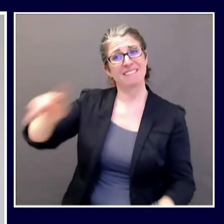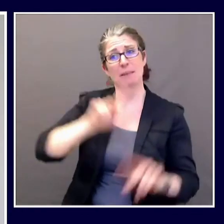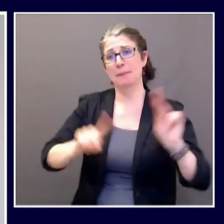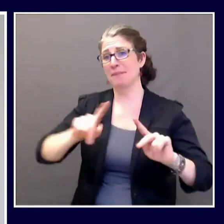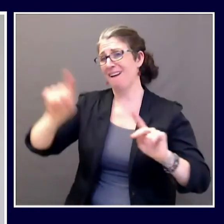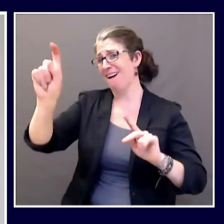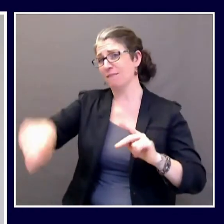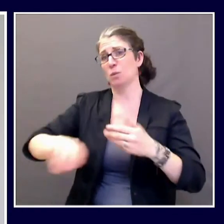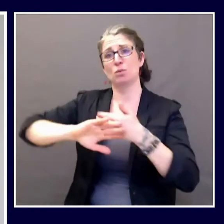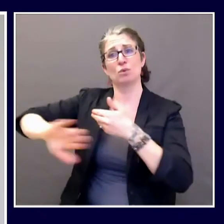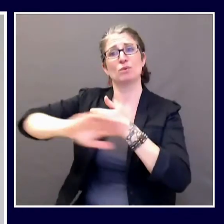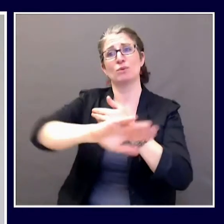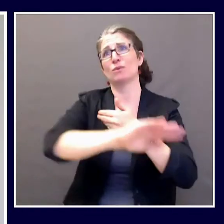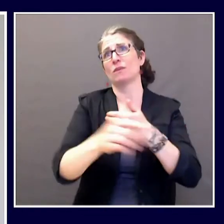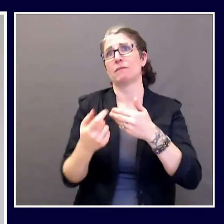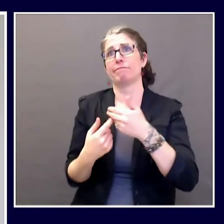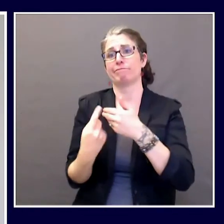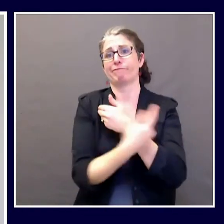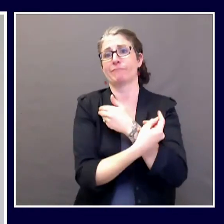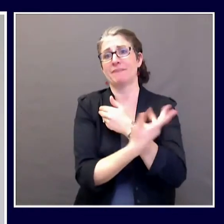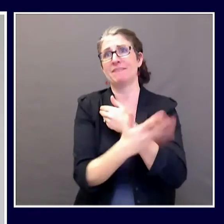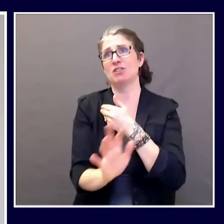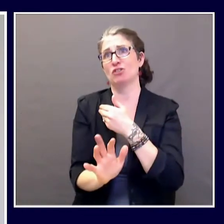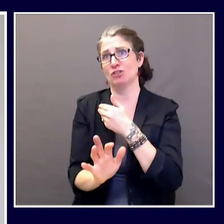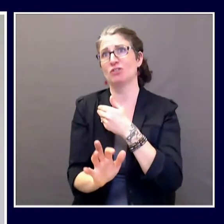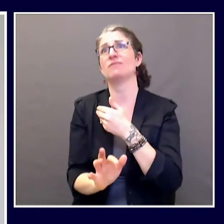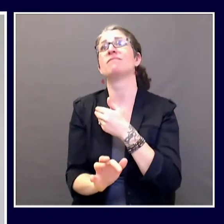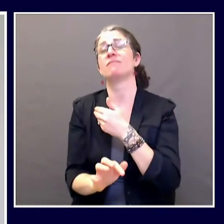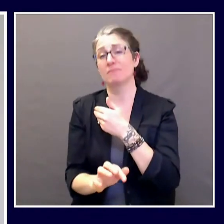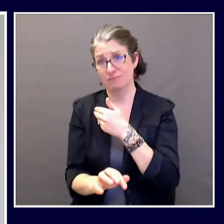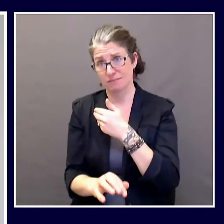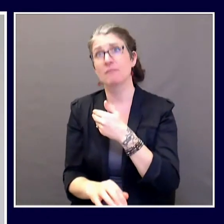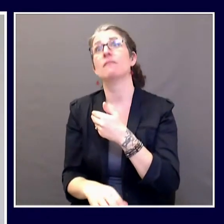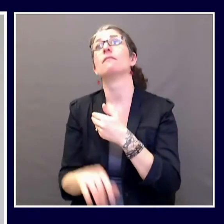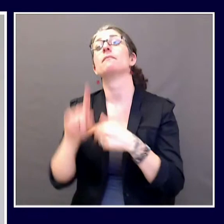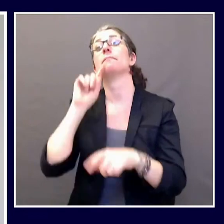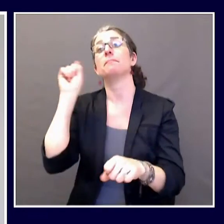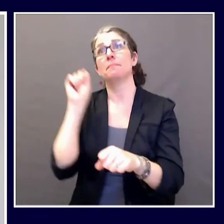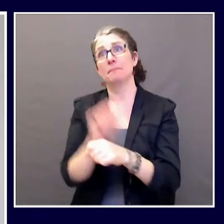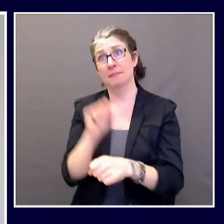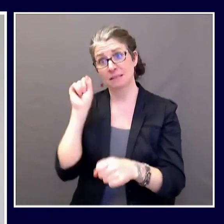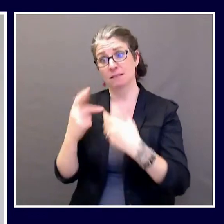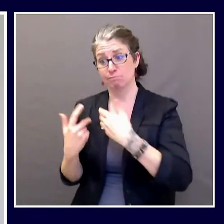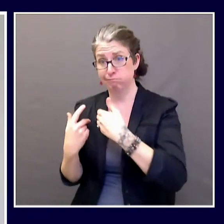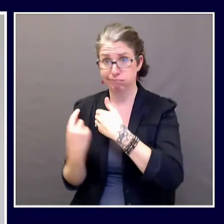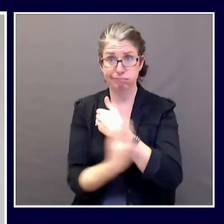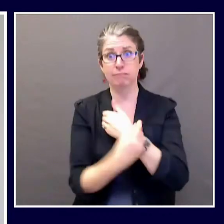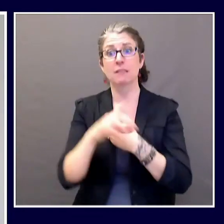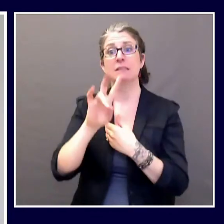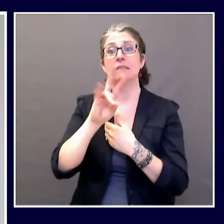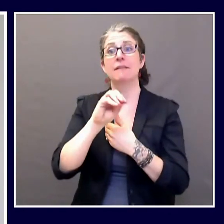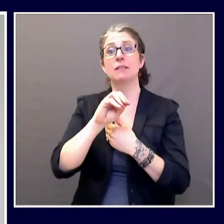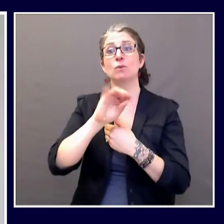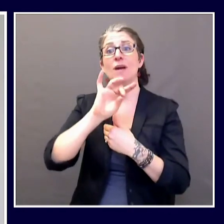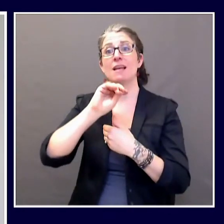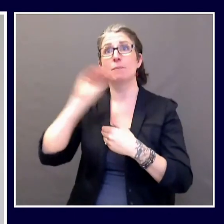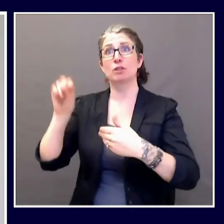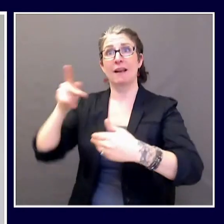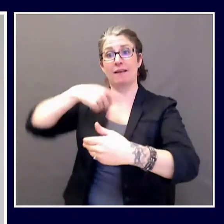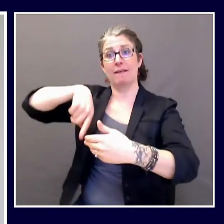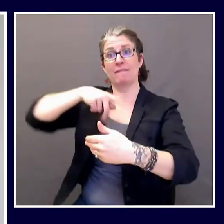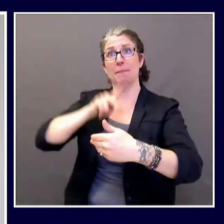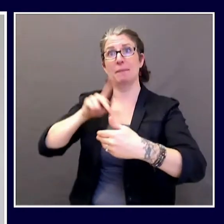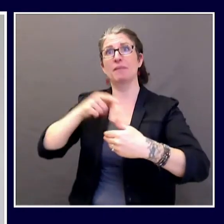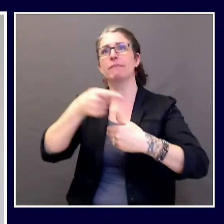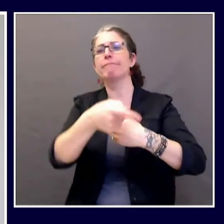or are unable to be vaccinated. So until we get to that level, really, that's the magic of that level